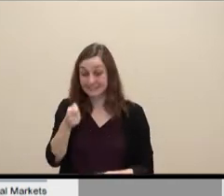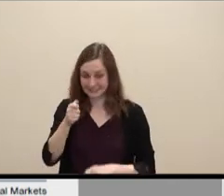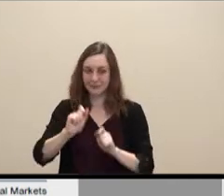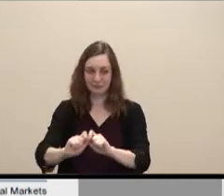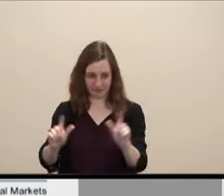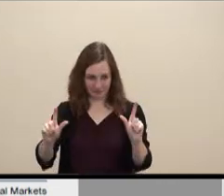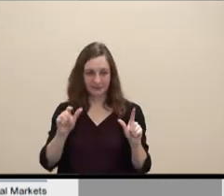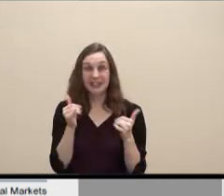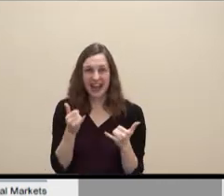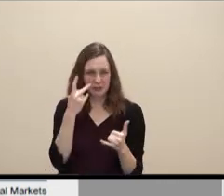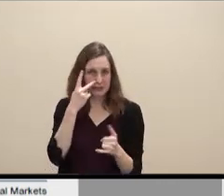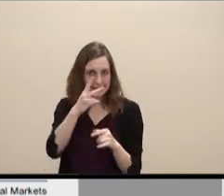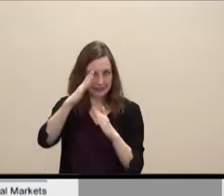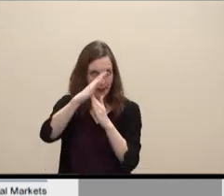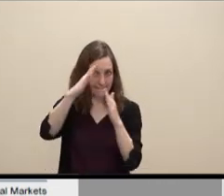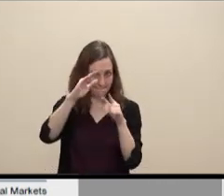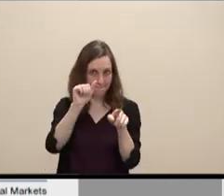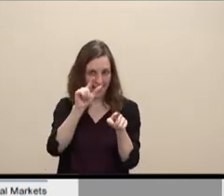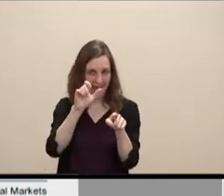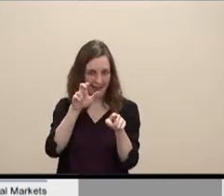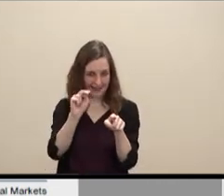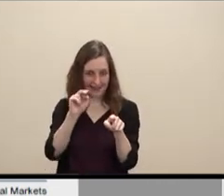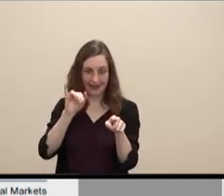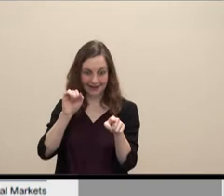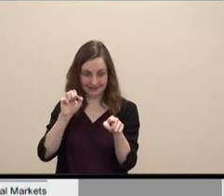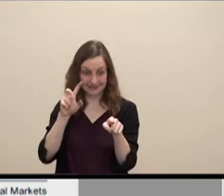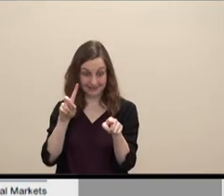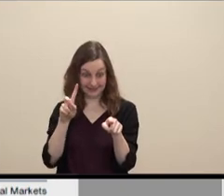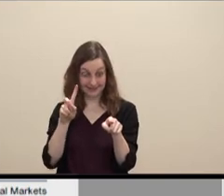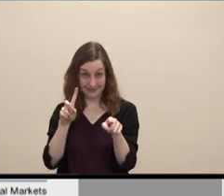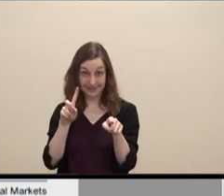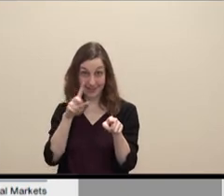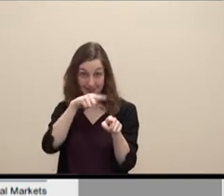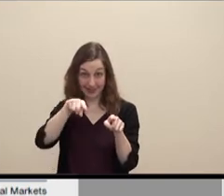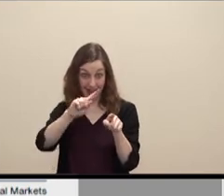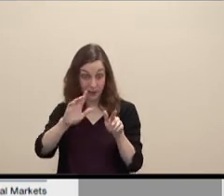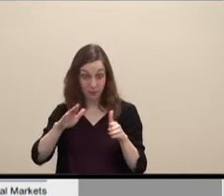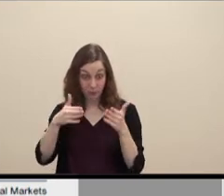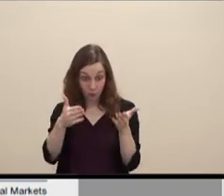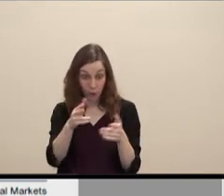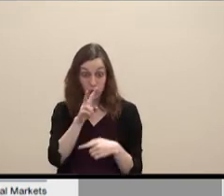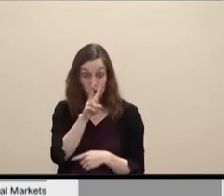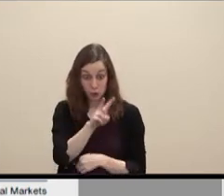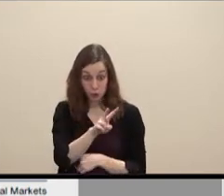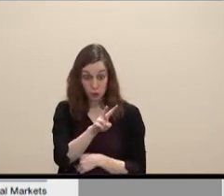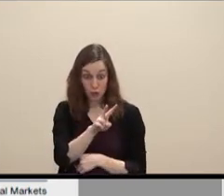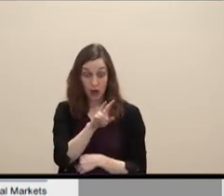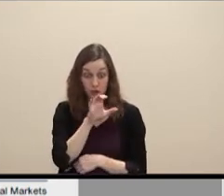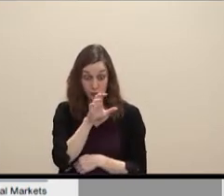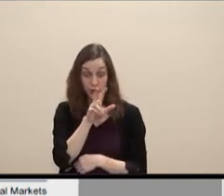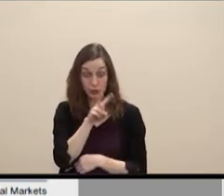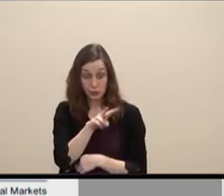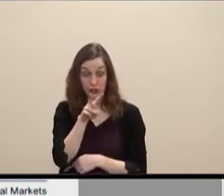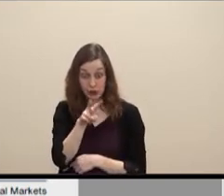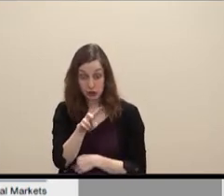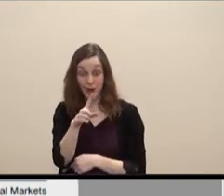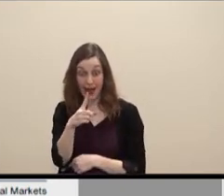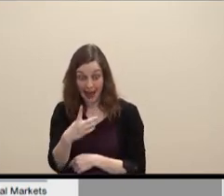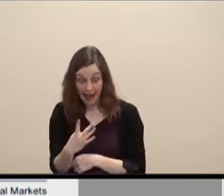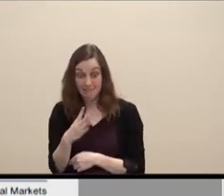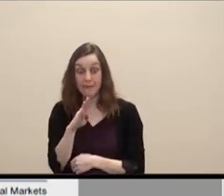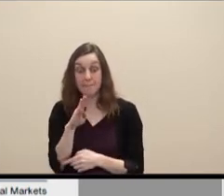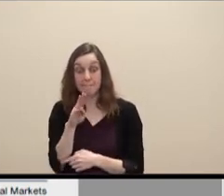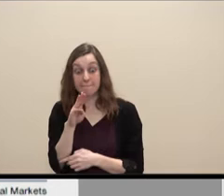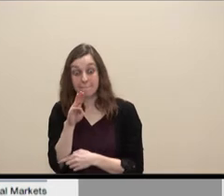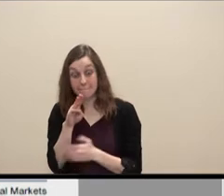you'll see Allen ISD at the top of the page. Allen put forth $222.5 million to its